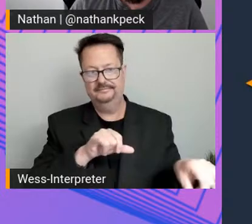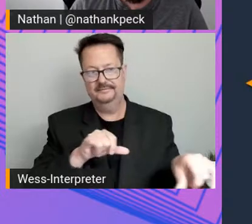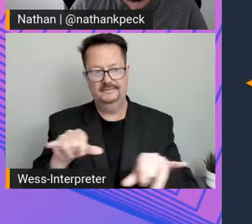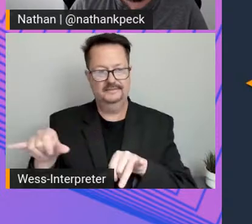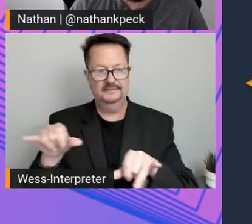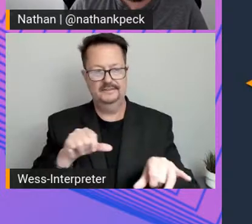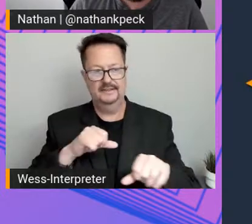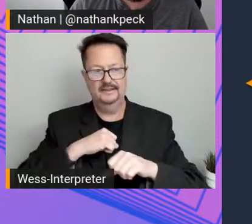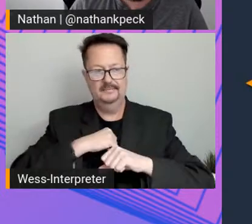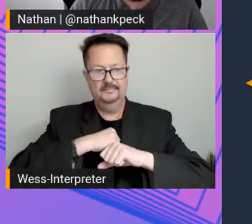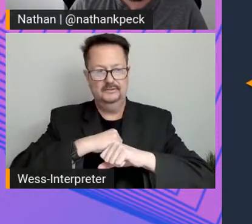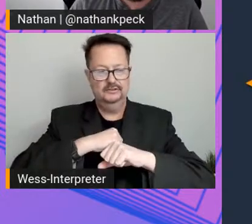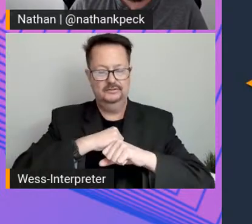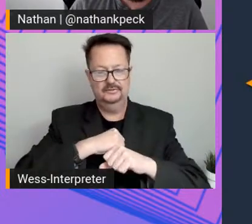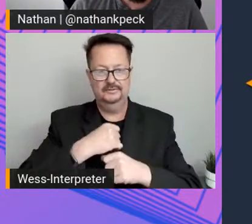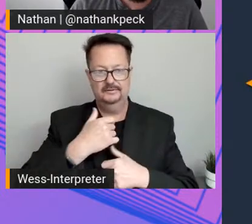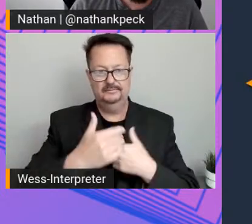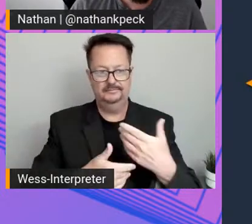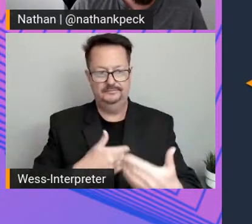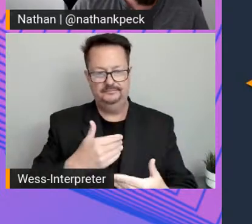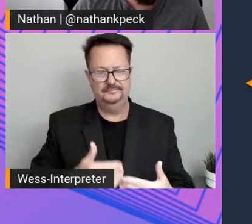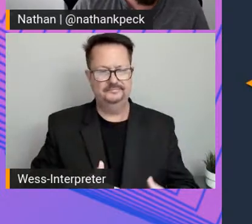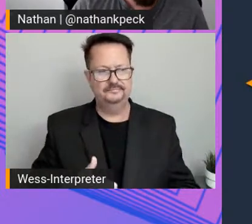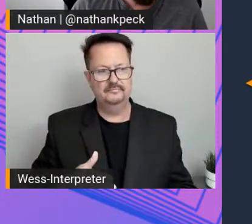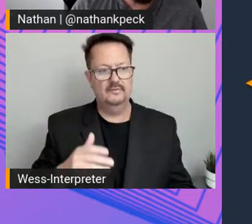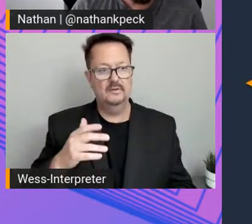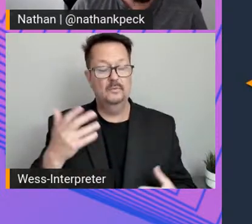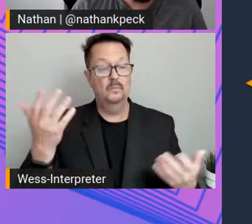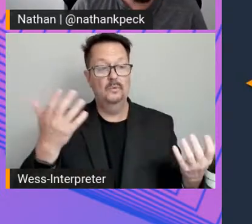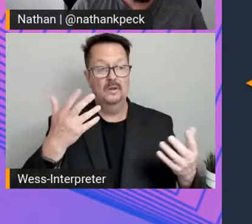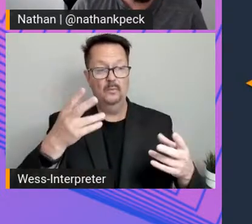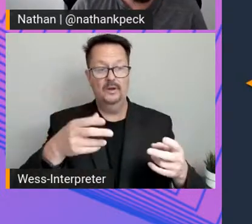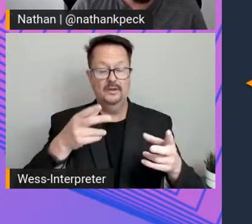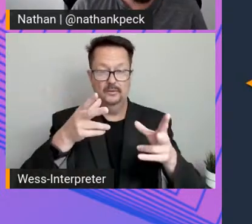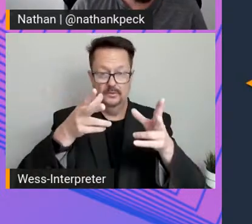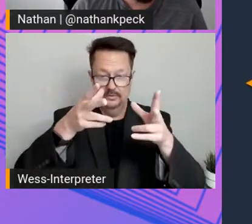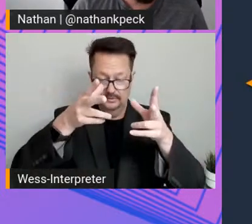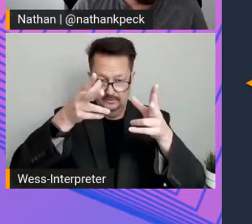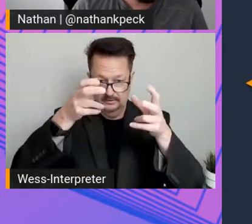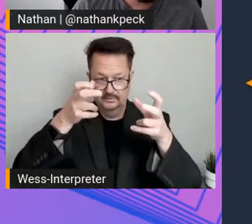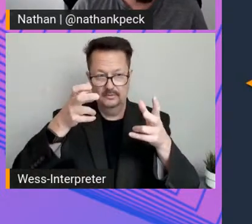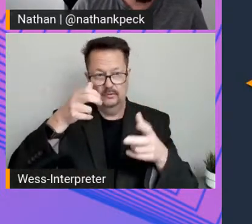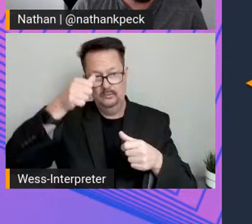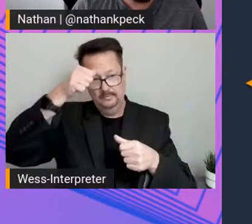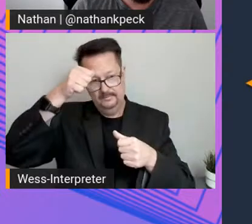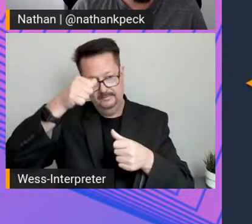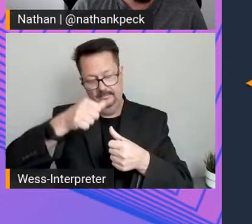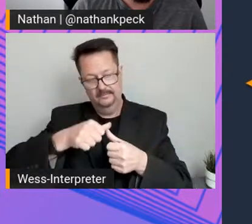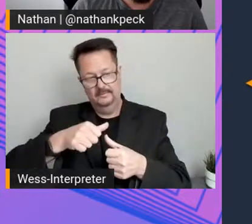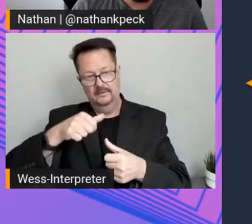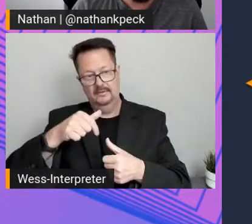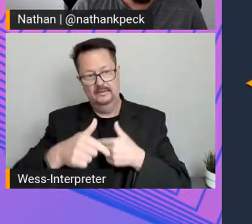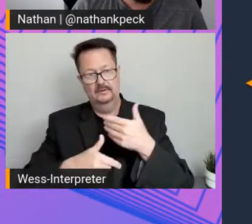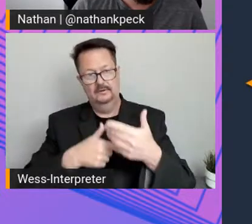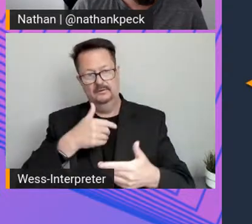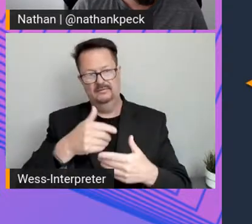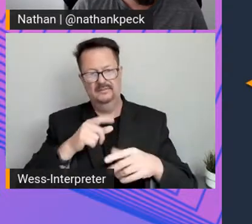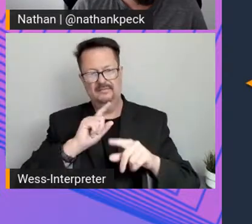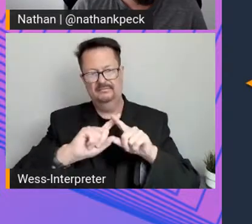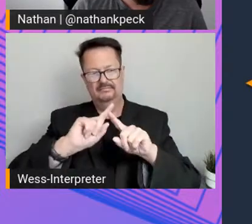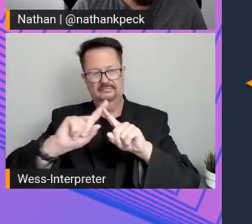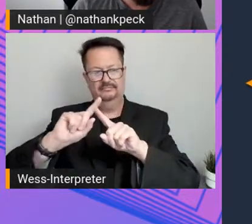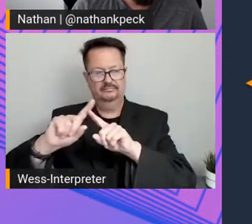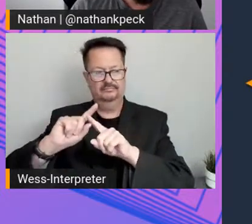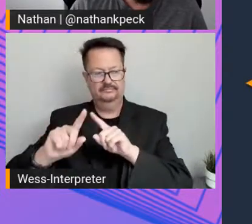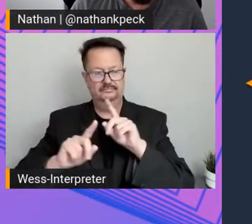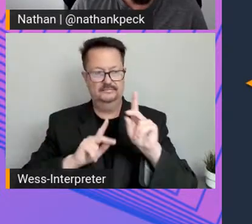So the thing I would like for you to come away from this session thinking about is that there is this range of serverless compute for different needs. So as I said earlier in